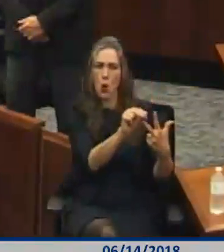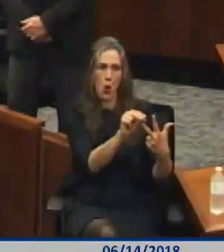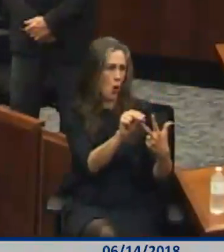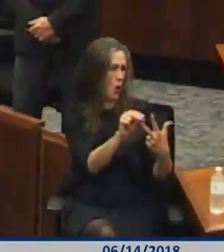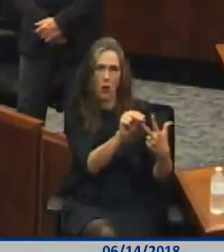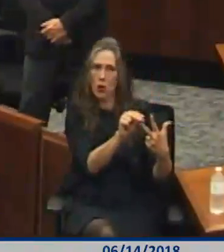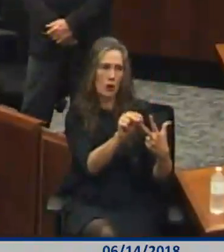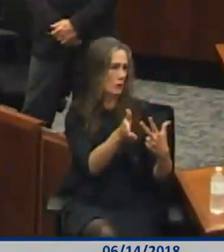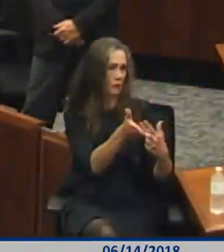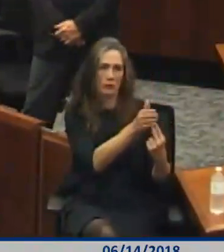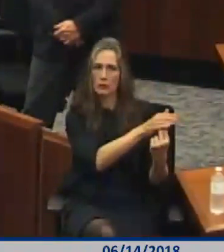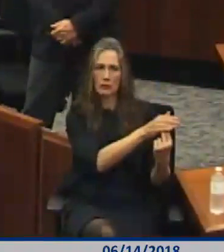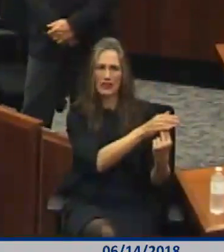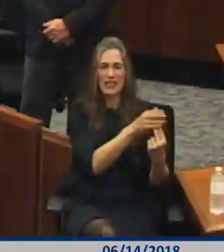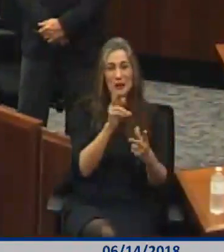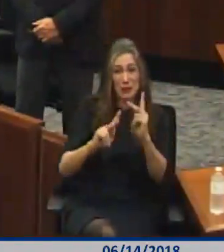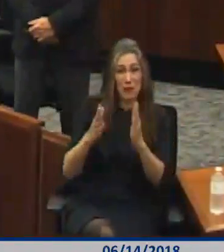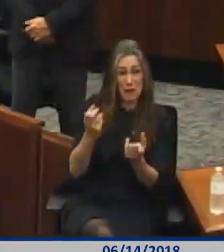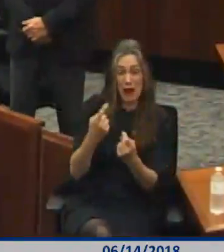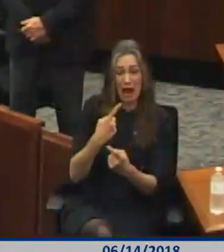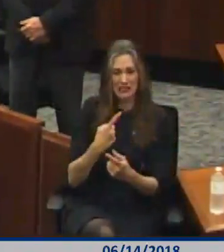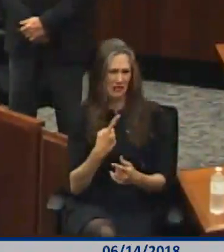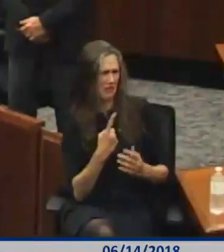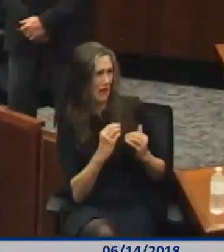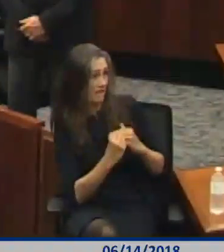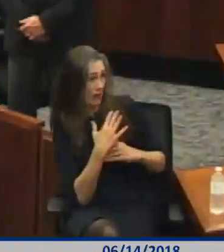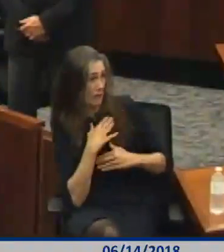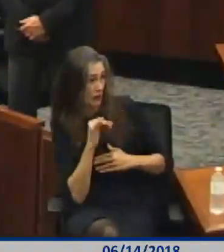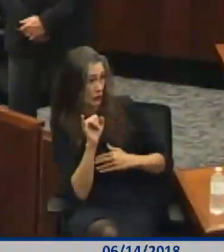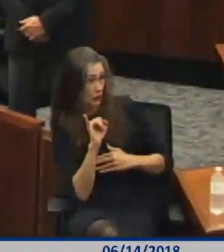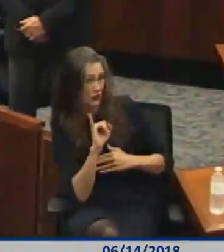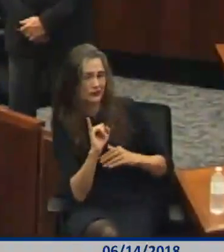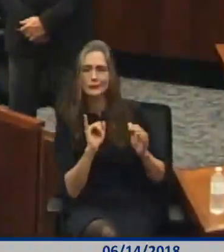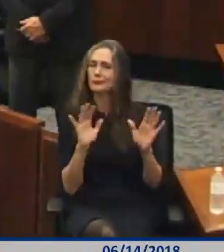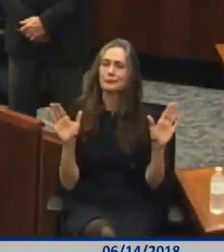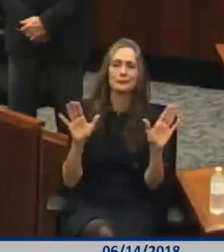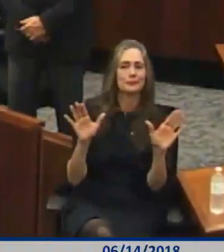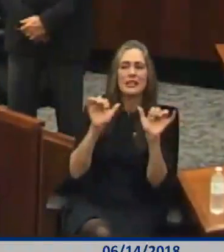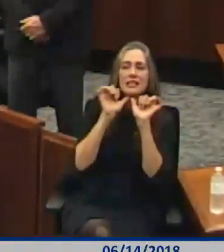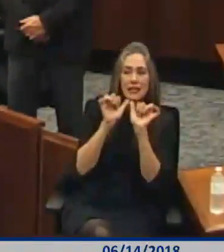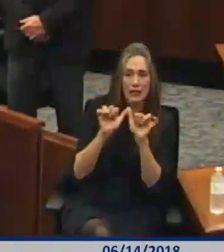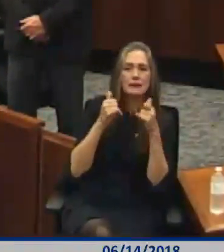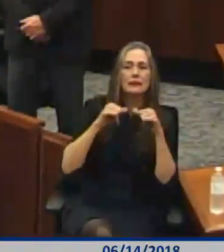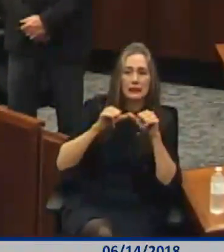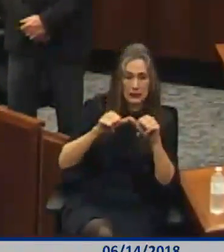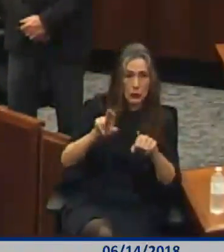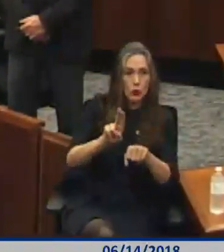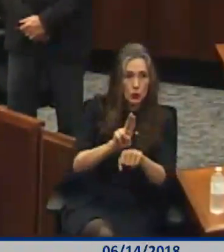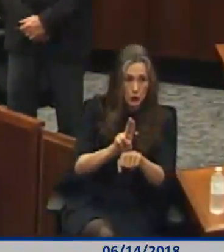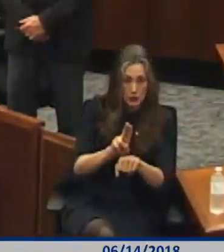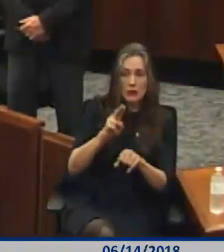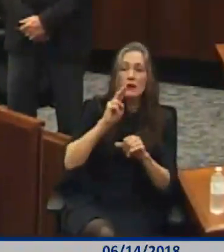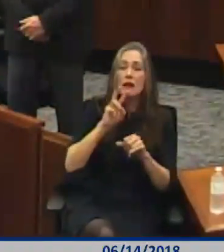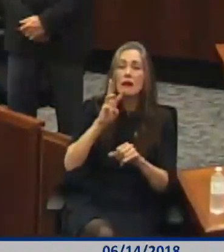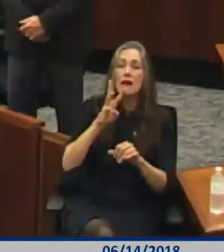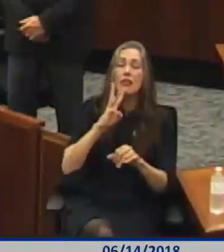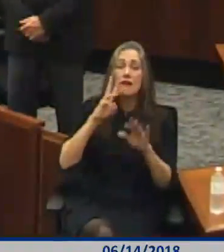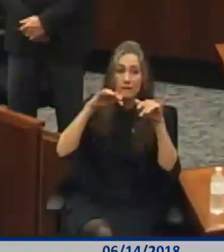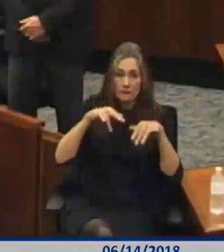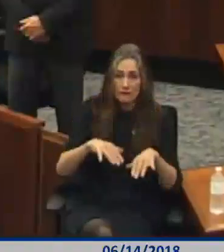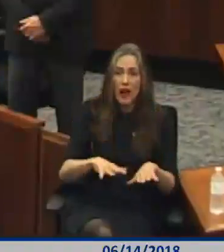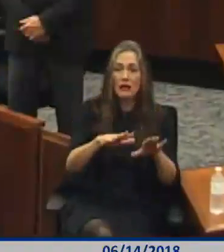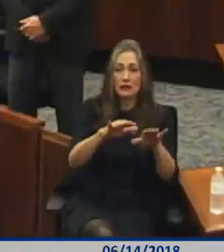areas. And this is a high hazard area. And we'll always emphasize, as already been mentioned today, that this is a flood map, it's a water map, it's